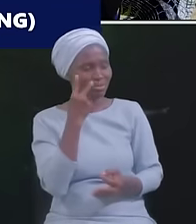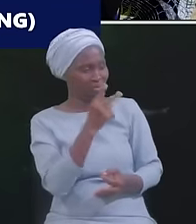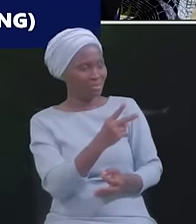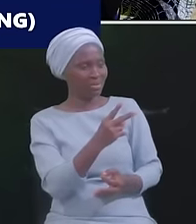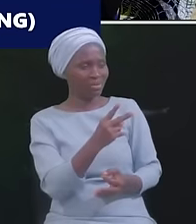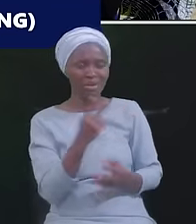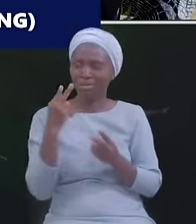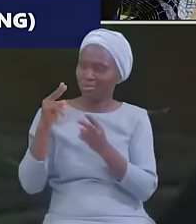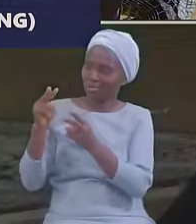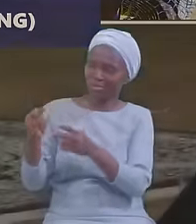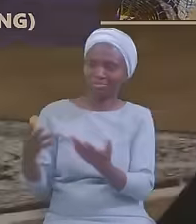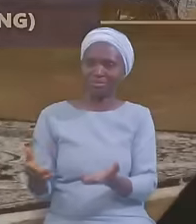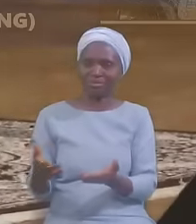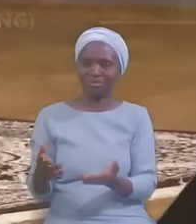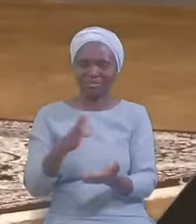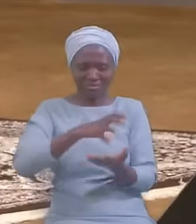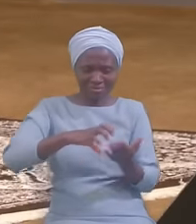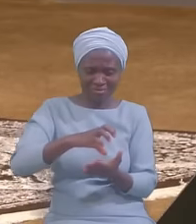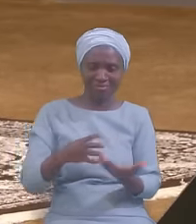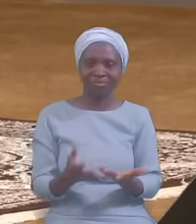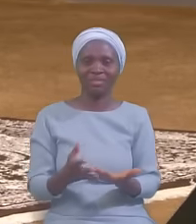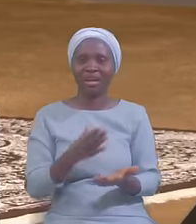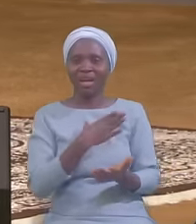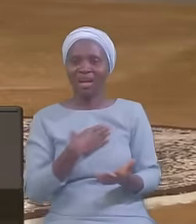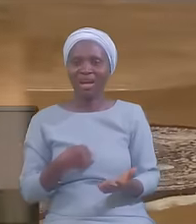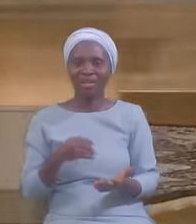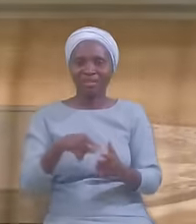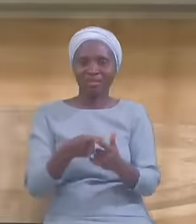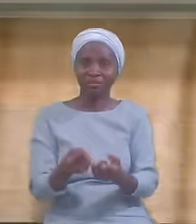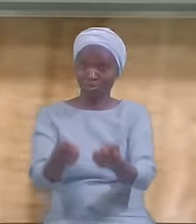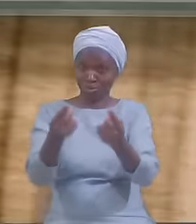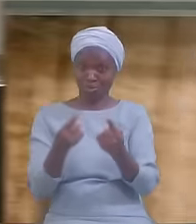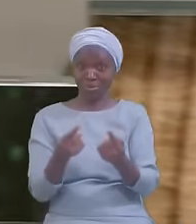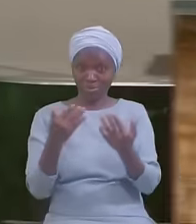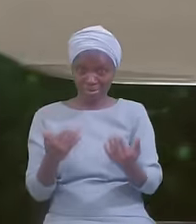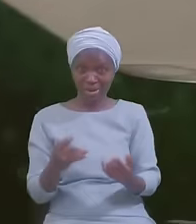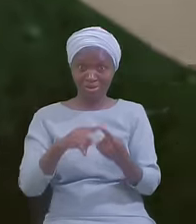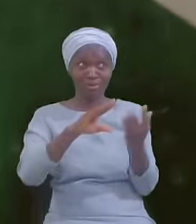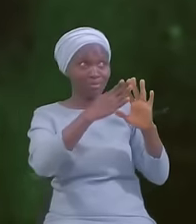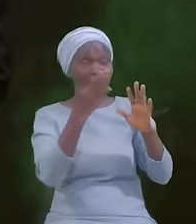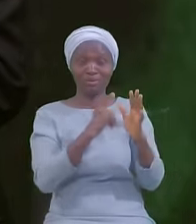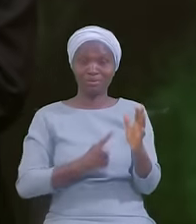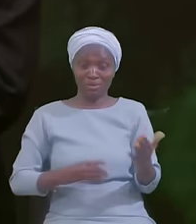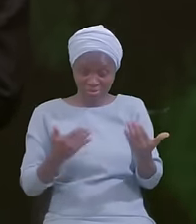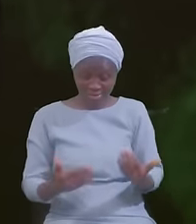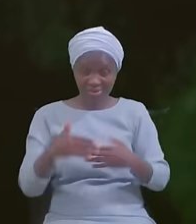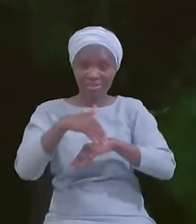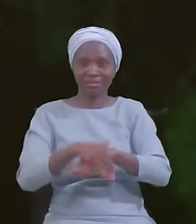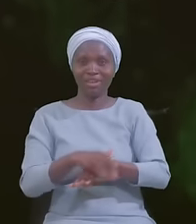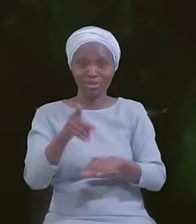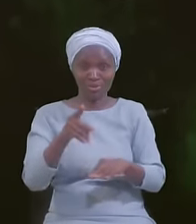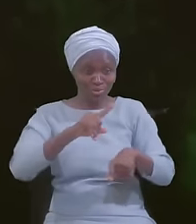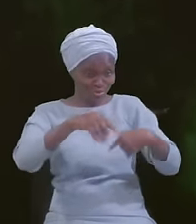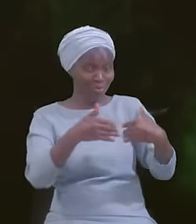say, we're in the same condition too. You've come to the presence of the Lord tonight. Go back